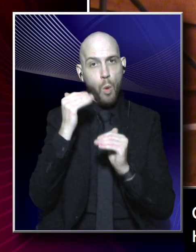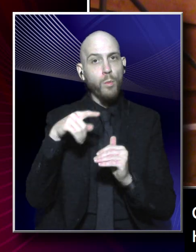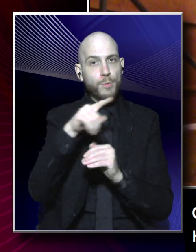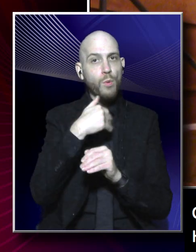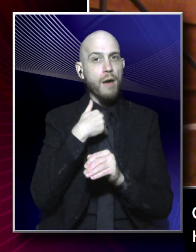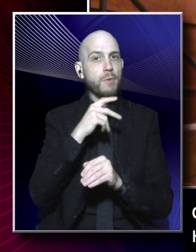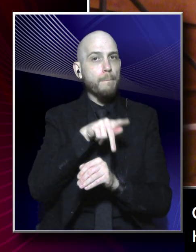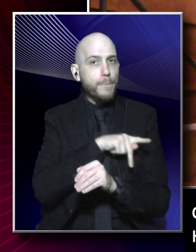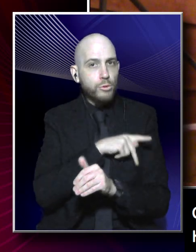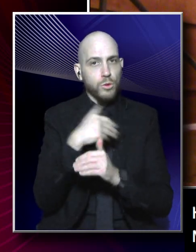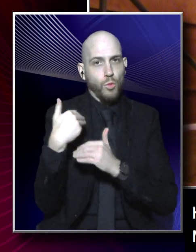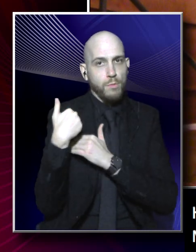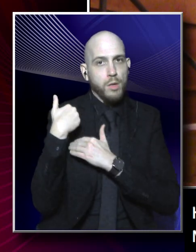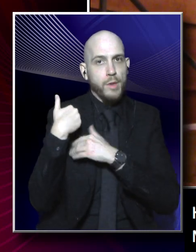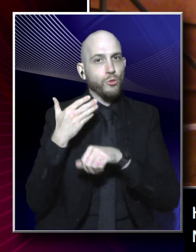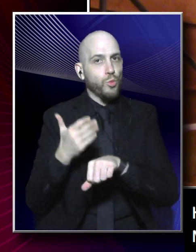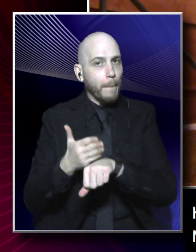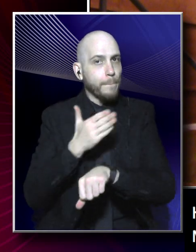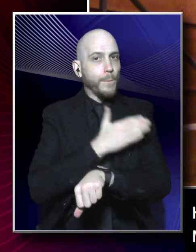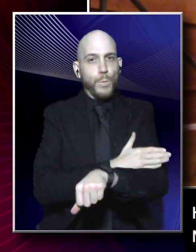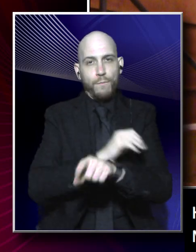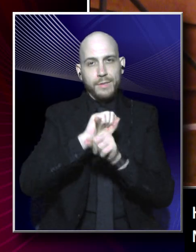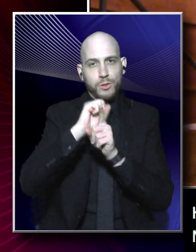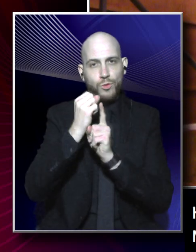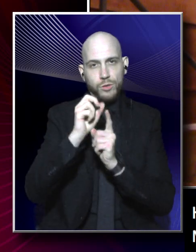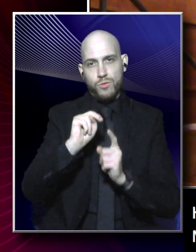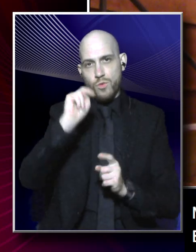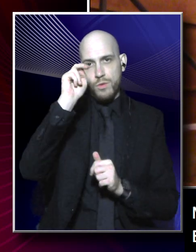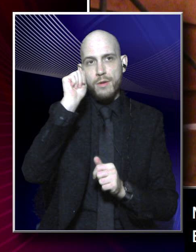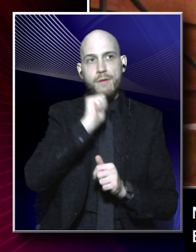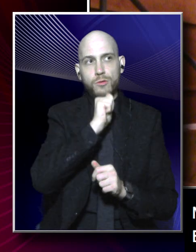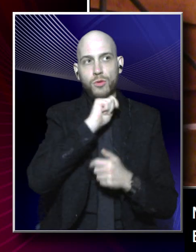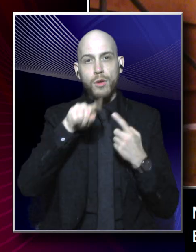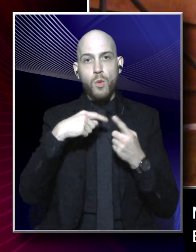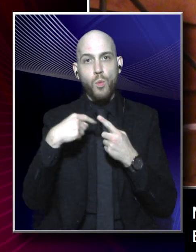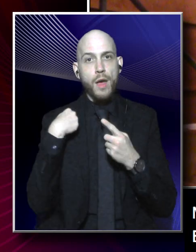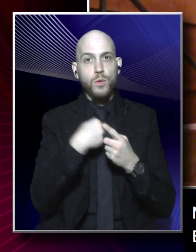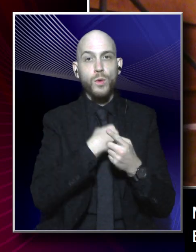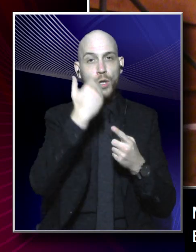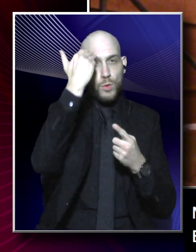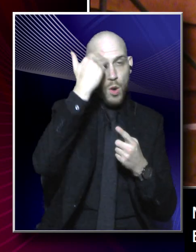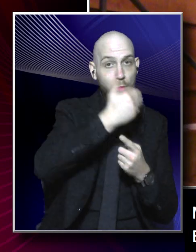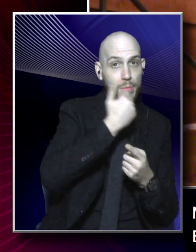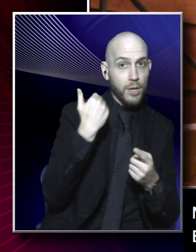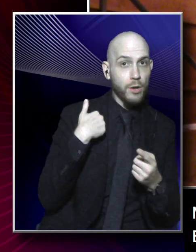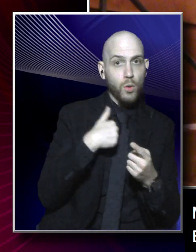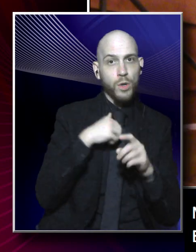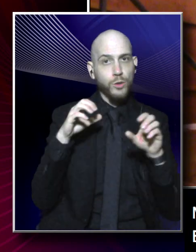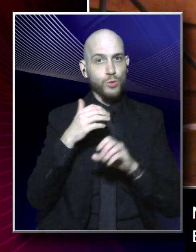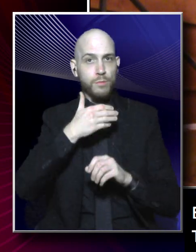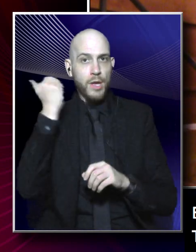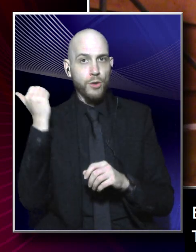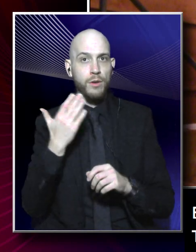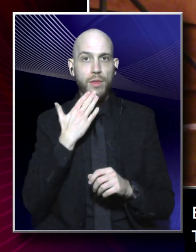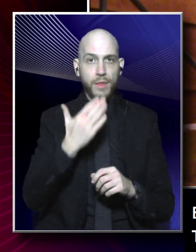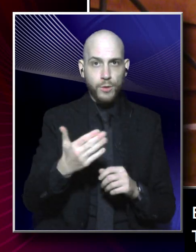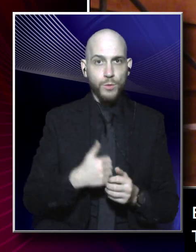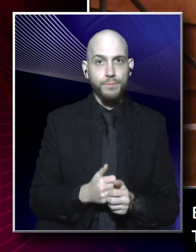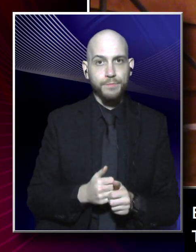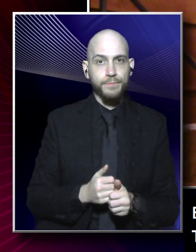to make it better for students in northern Arizona, because when we know better, we do better, right? Thank you. Thank